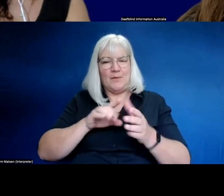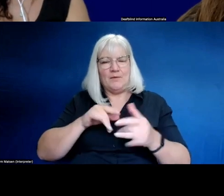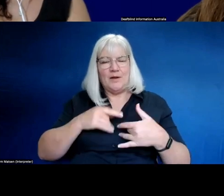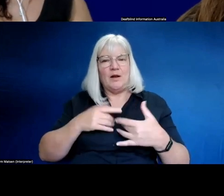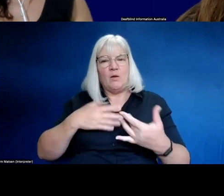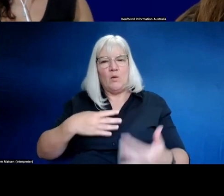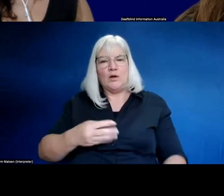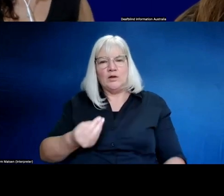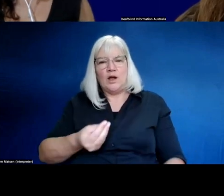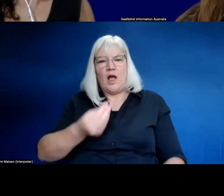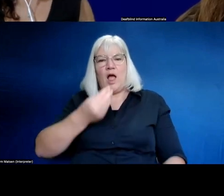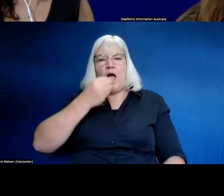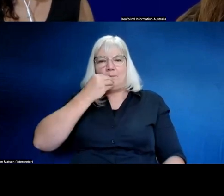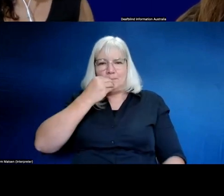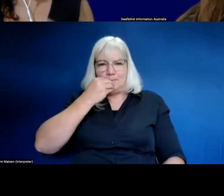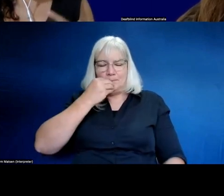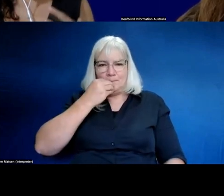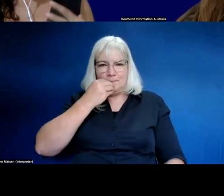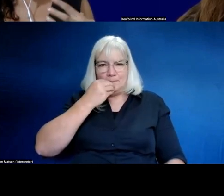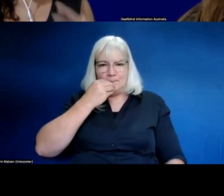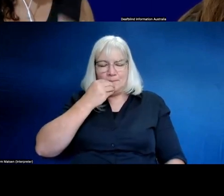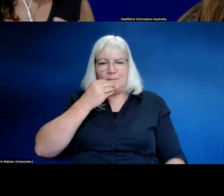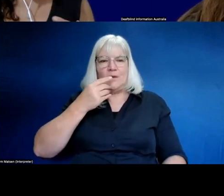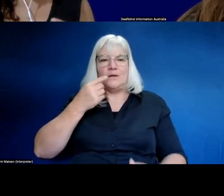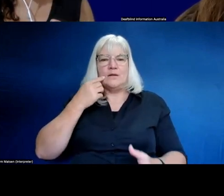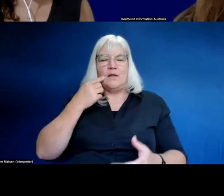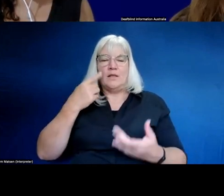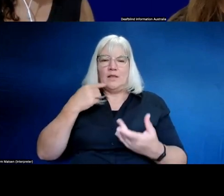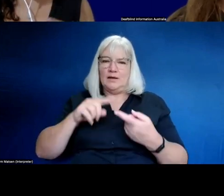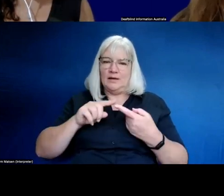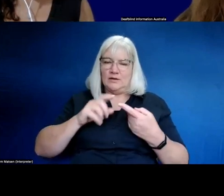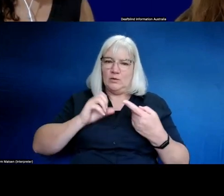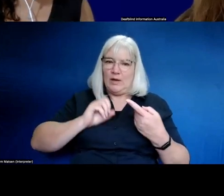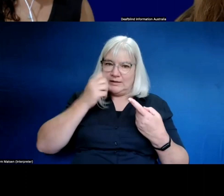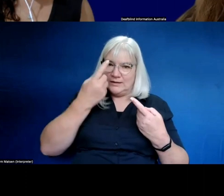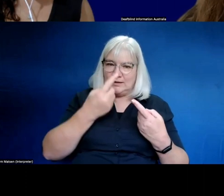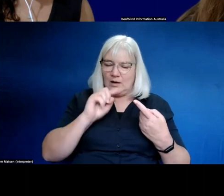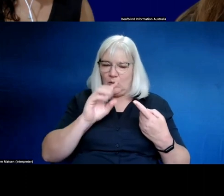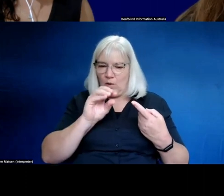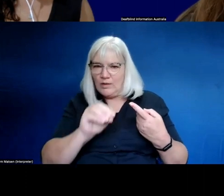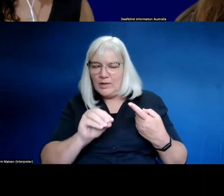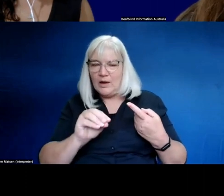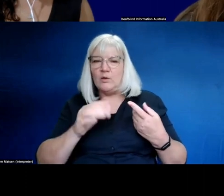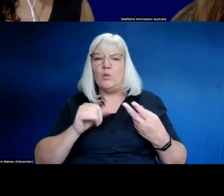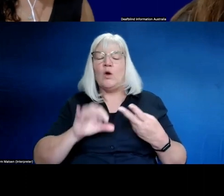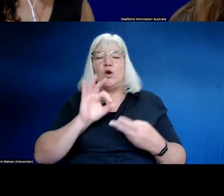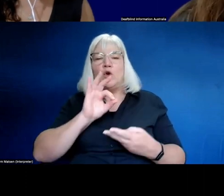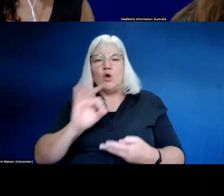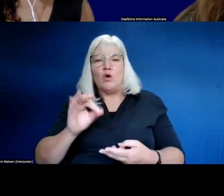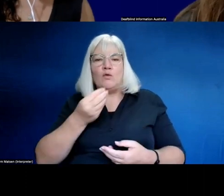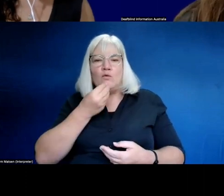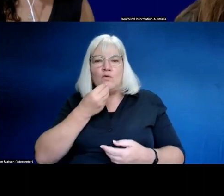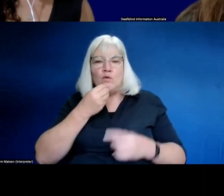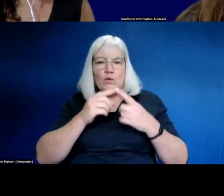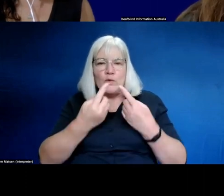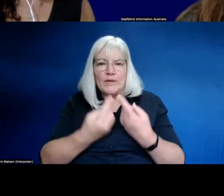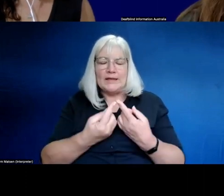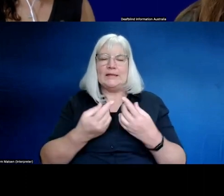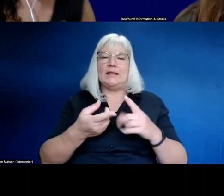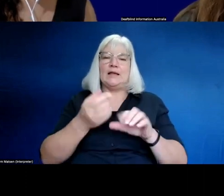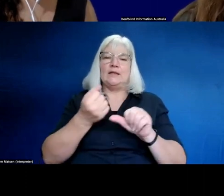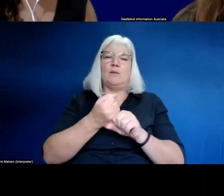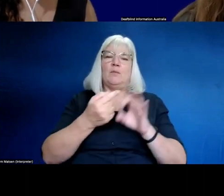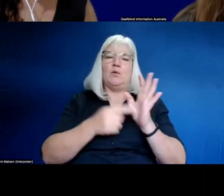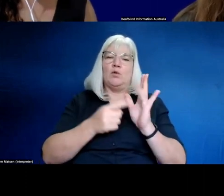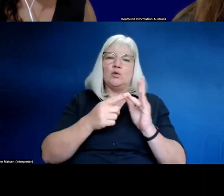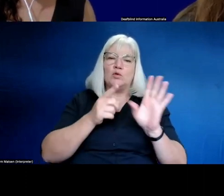mouth. So we need to look at understanding the object is there. We want to be doing non-food items such as toy, or as